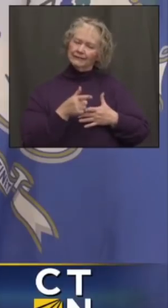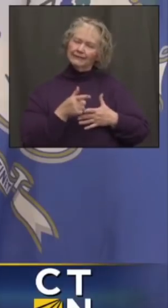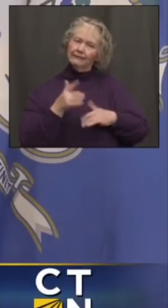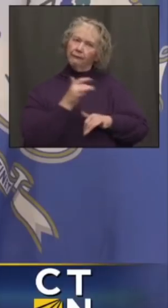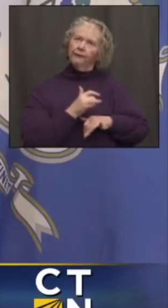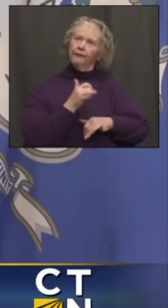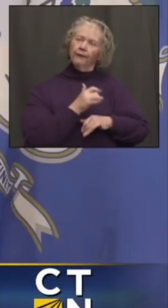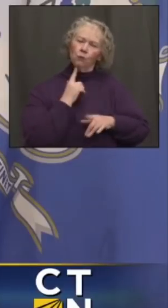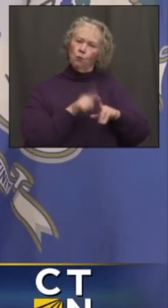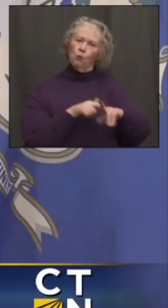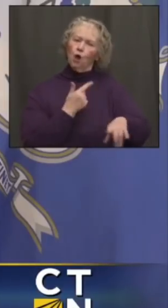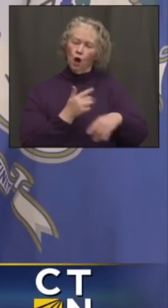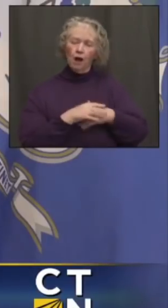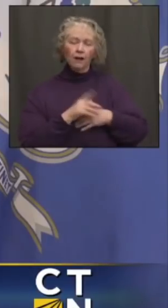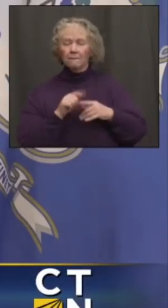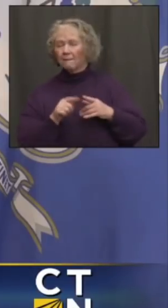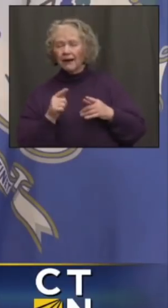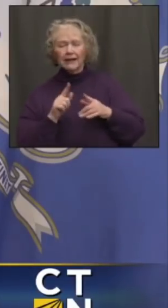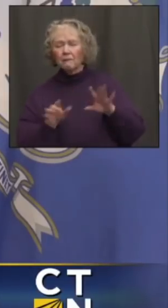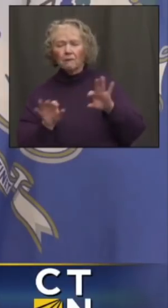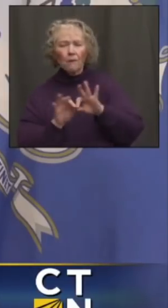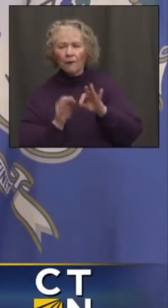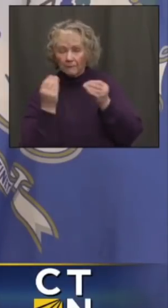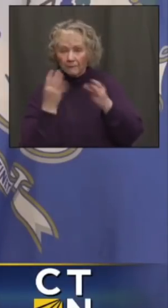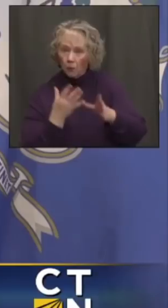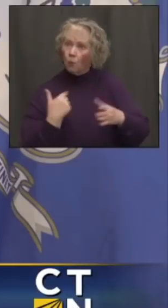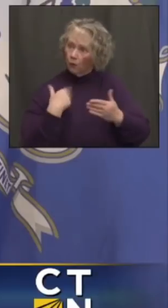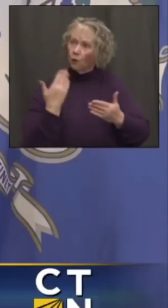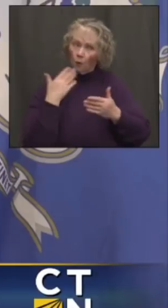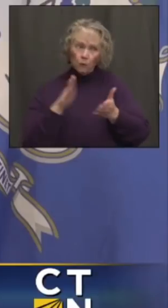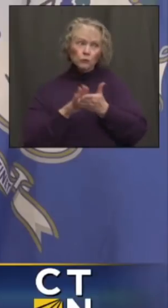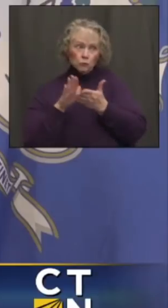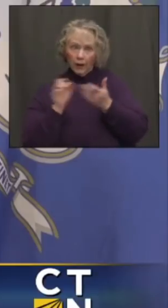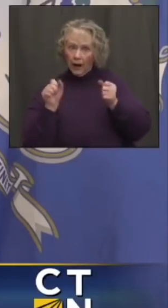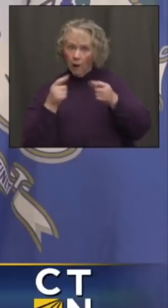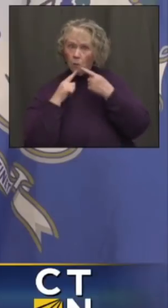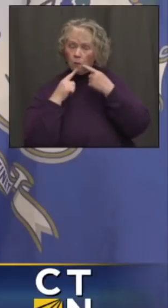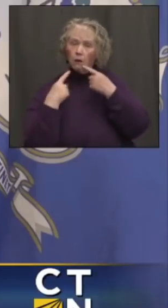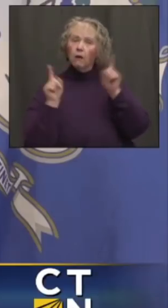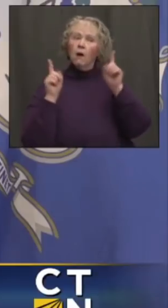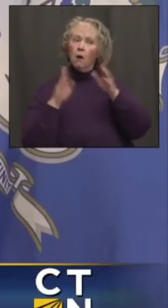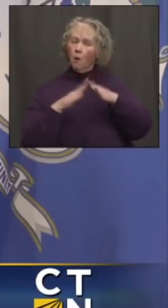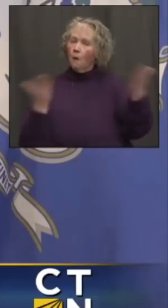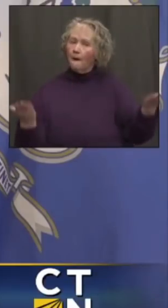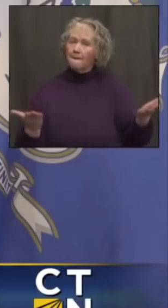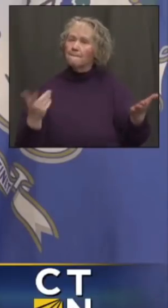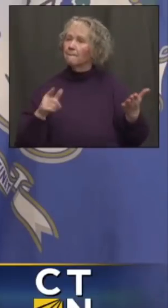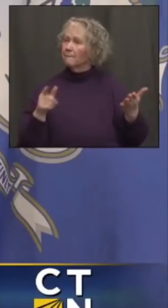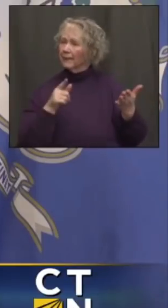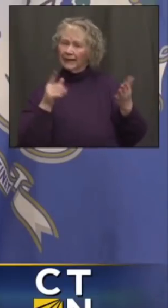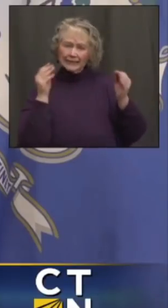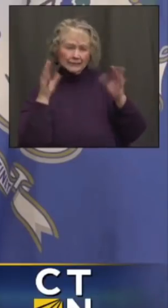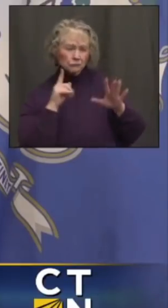which was, closed for most of the fall, or even open up for 5th through 8th grade, which I'm really happy about. Those kids have been out of the classroom for